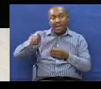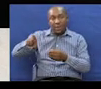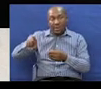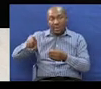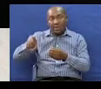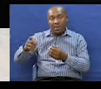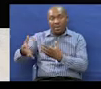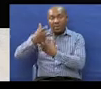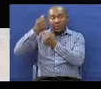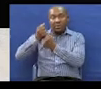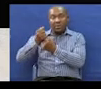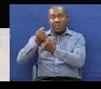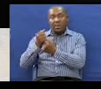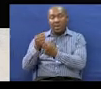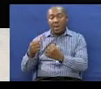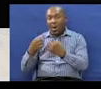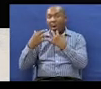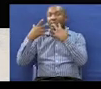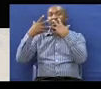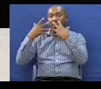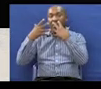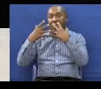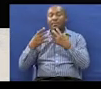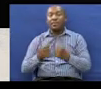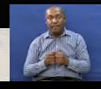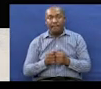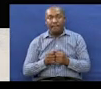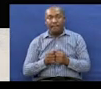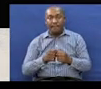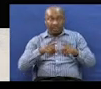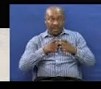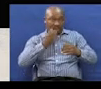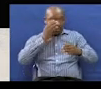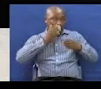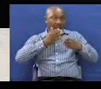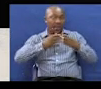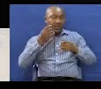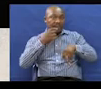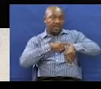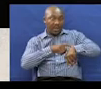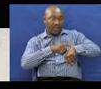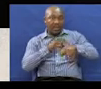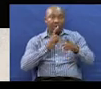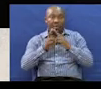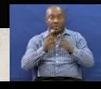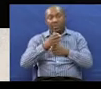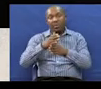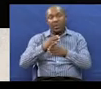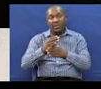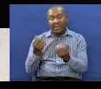of oxygen gas when we are using potassium chlorate. And now consider how do we set the diagram.